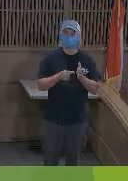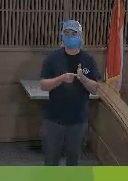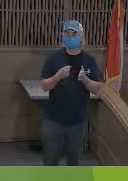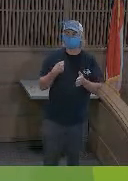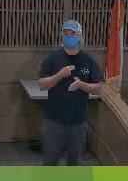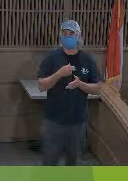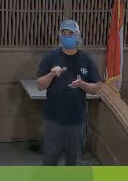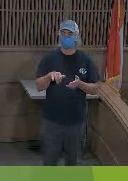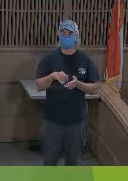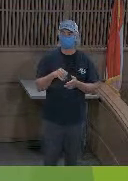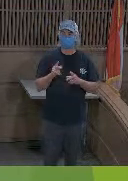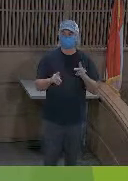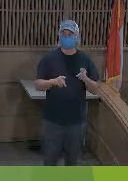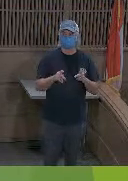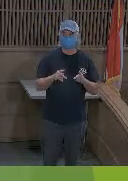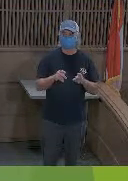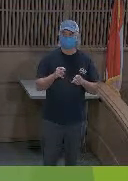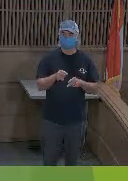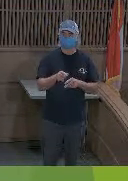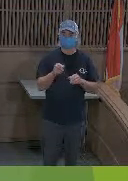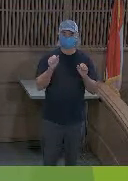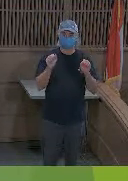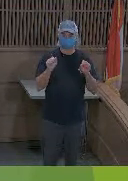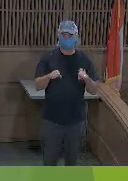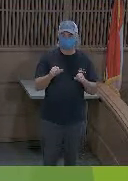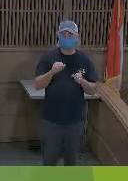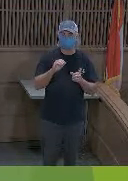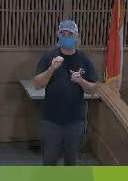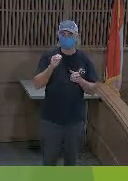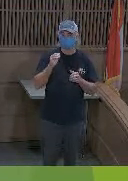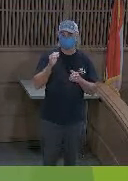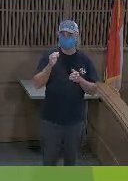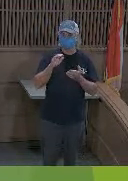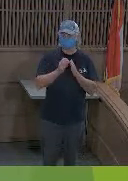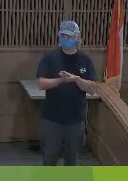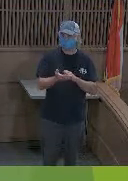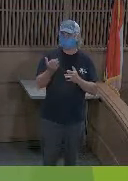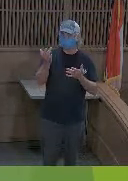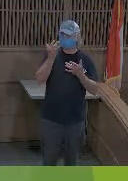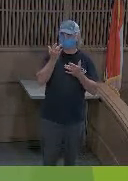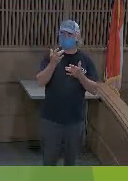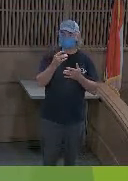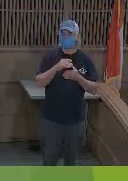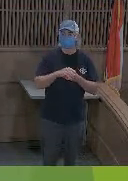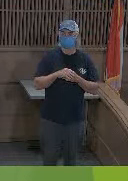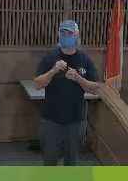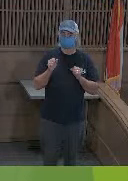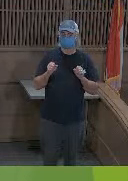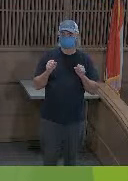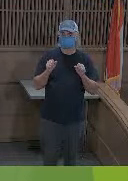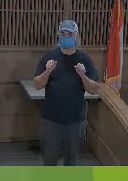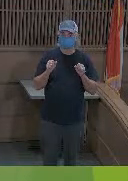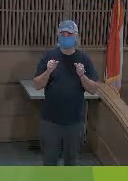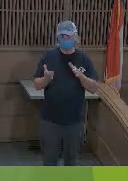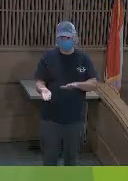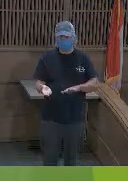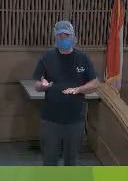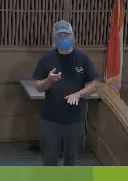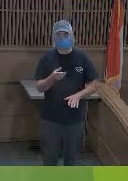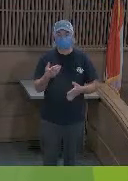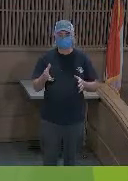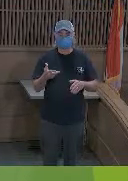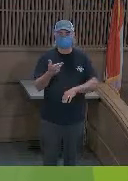is people who know they can become seriously ill or have been vaccinated.